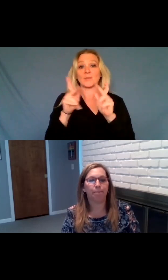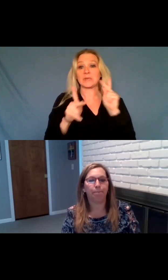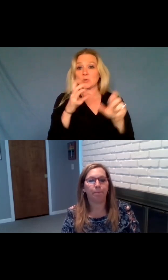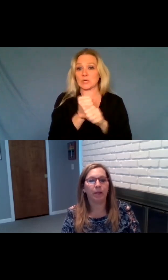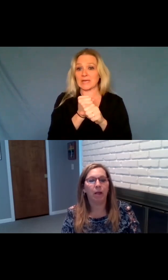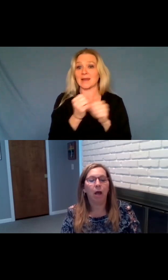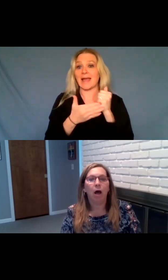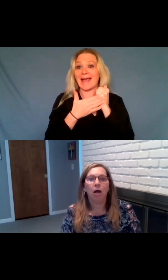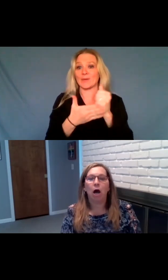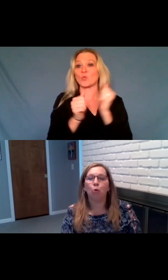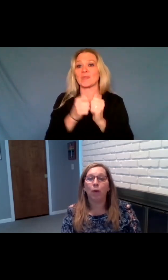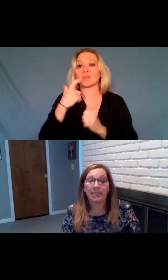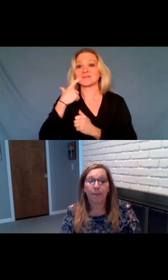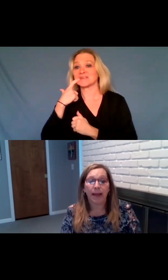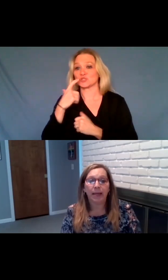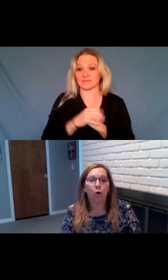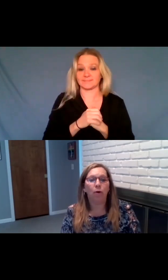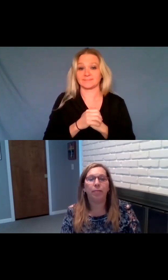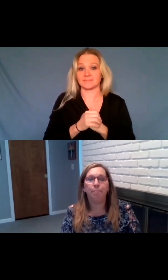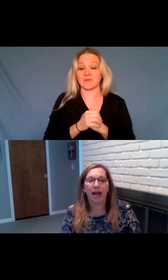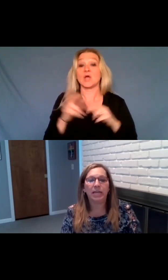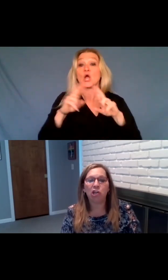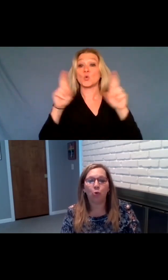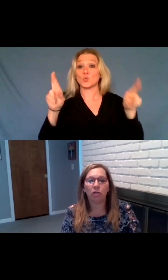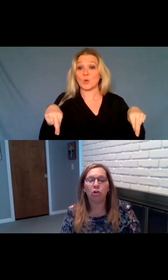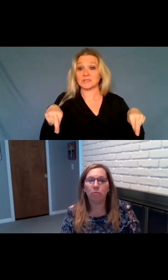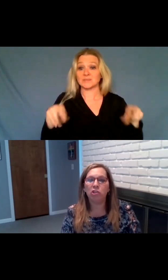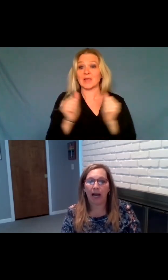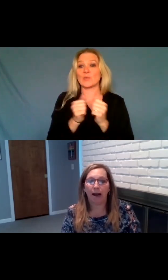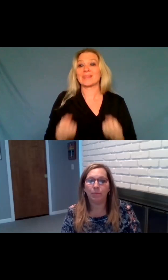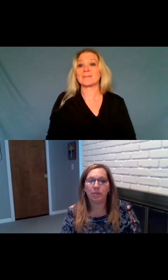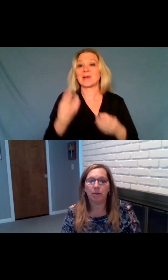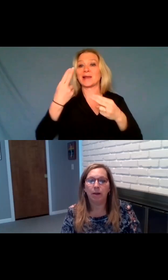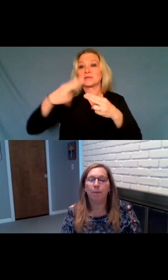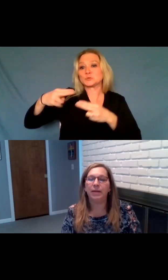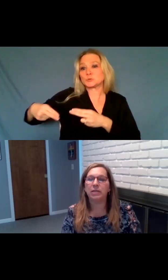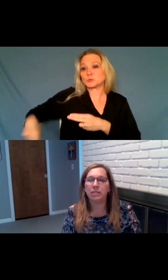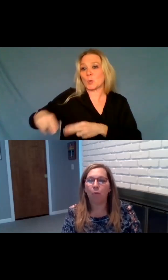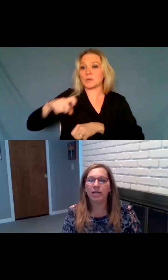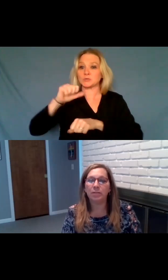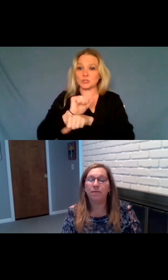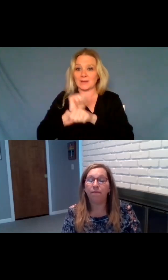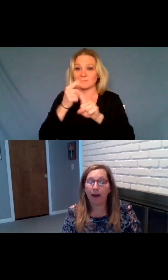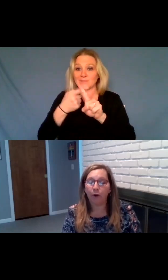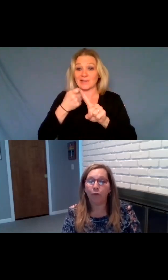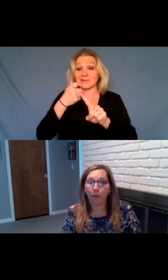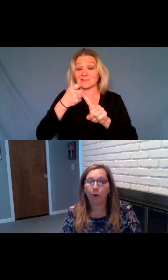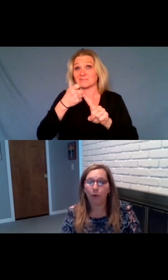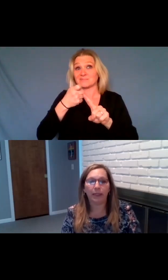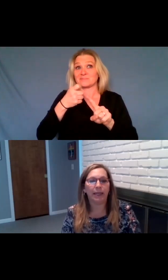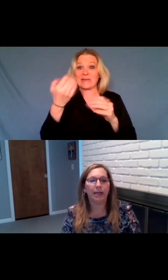addiction. A resume with many short-term jobs because someone has been